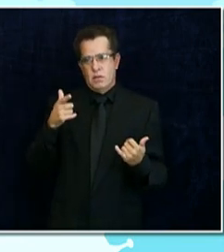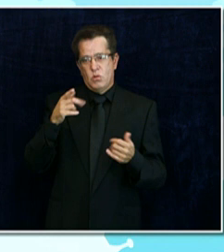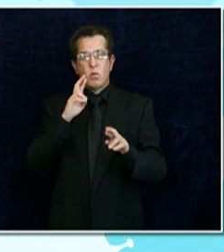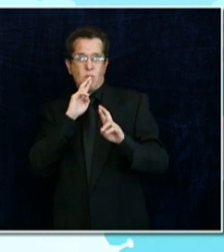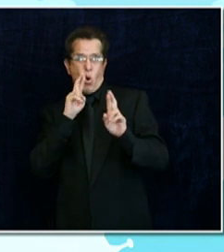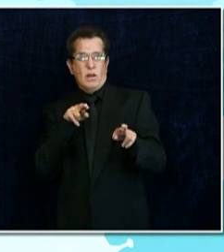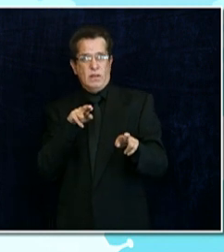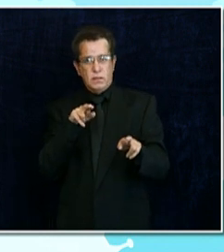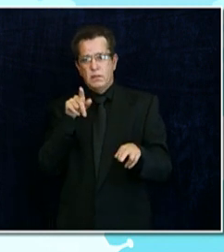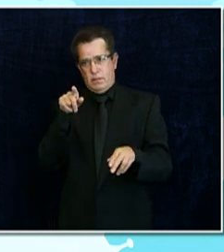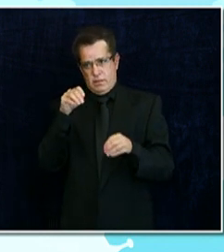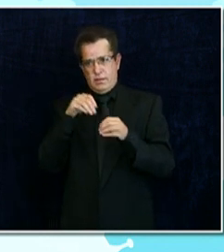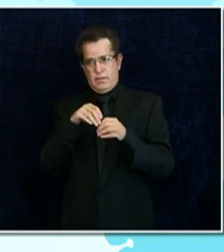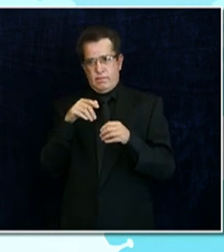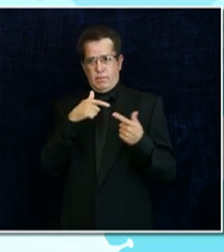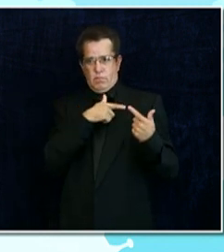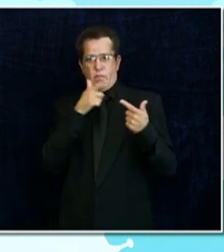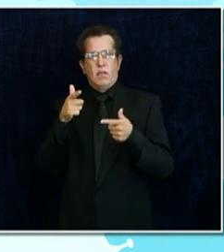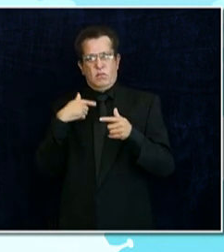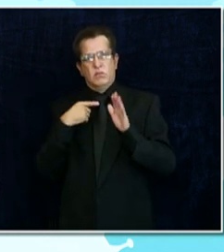is included in the 7